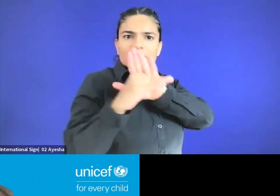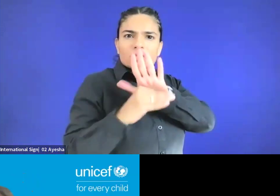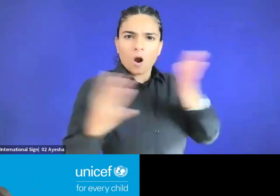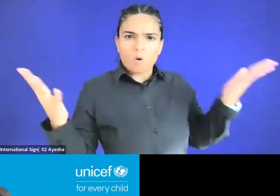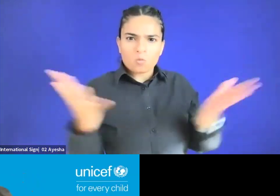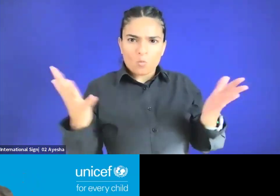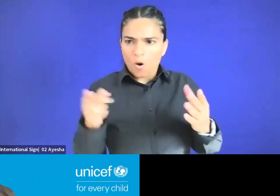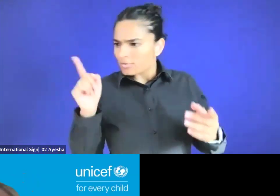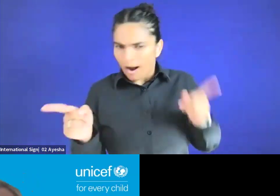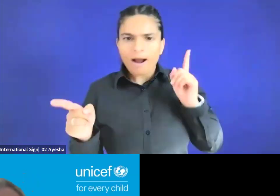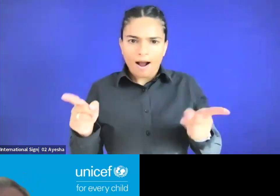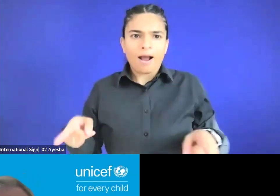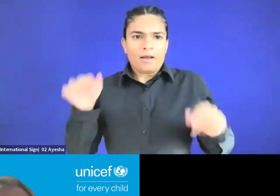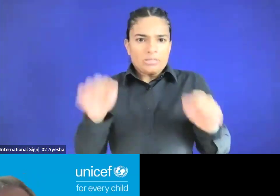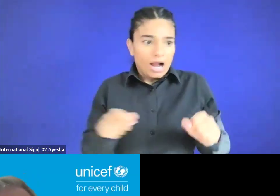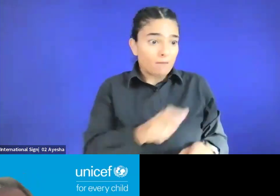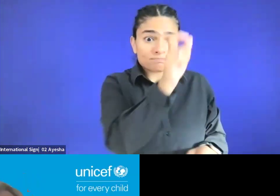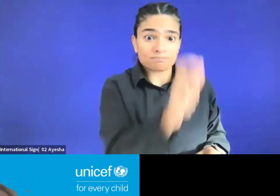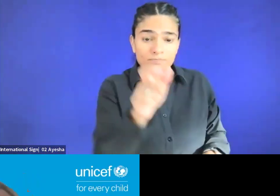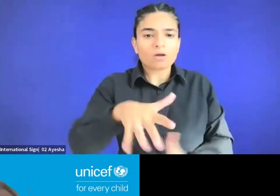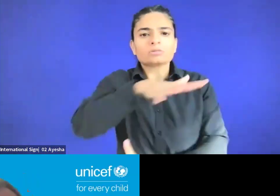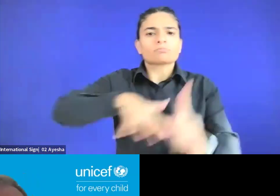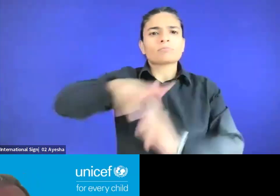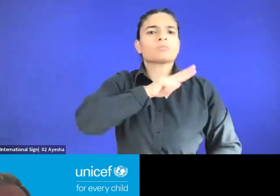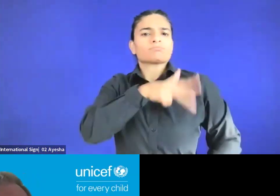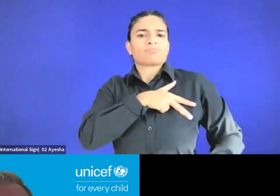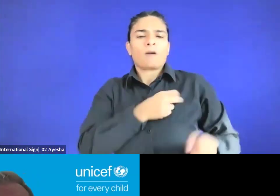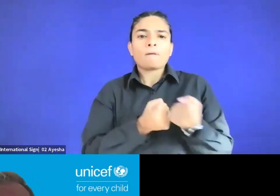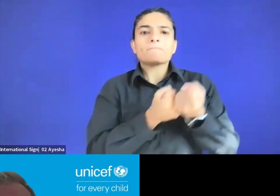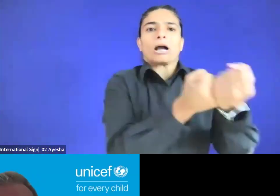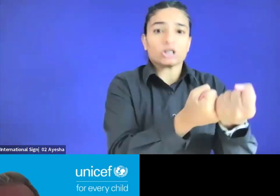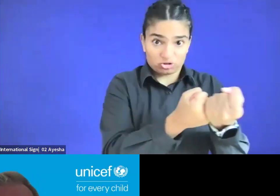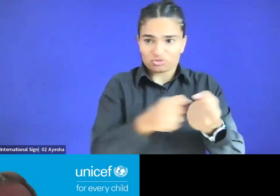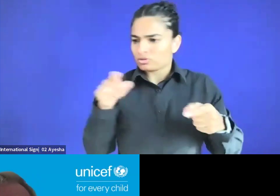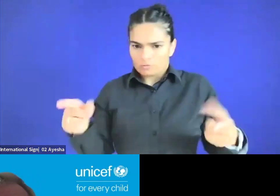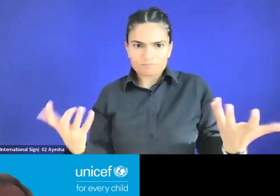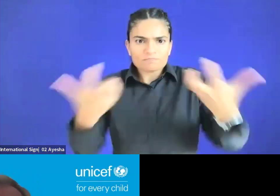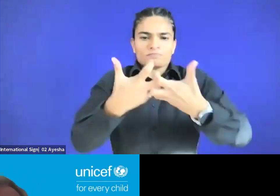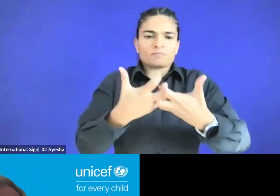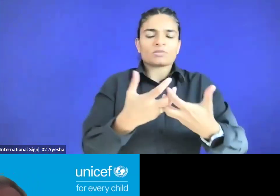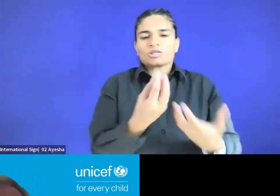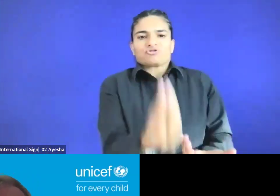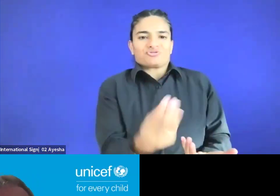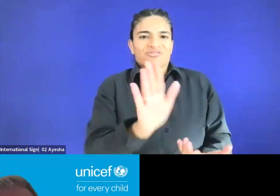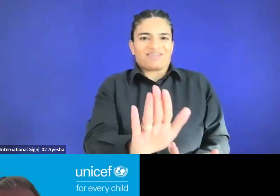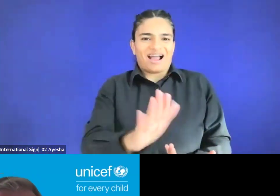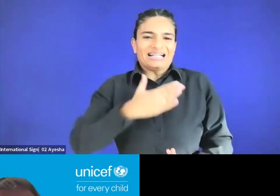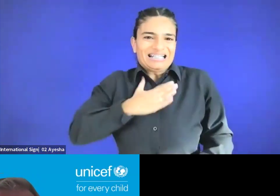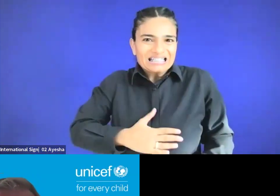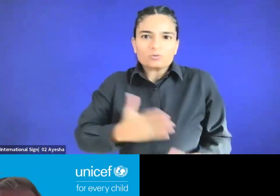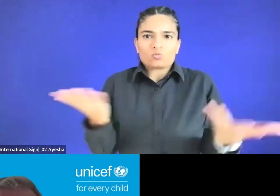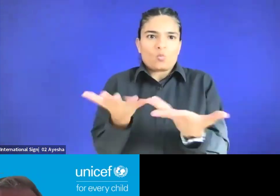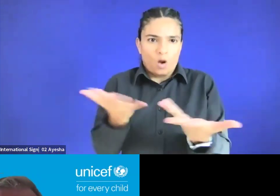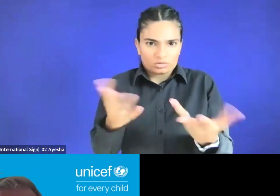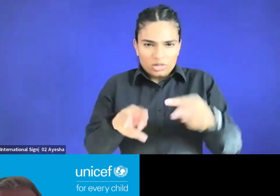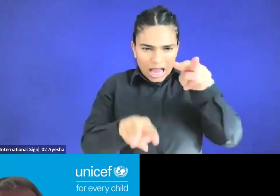based on the individual needs of the child. But here I also would like to mention that within our GSR study,